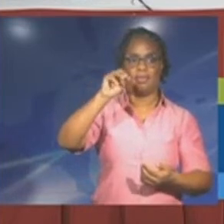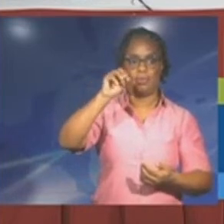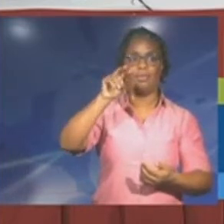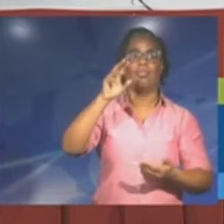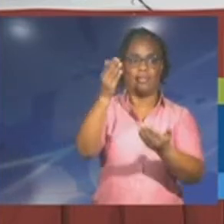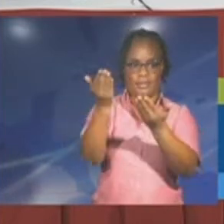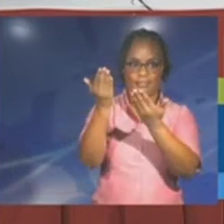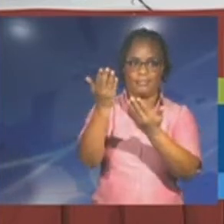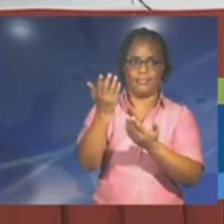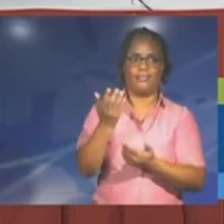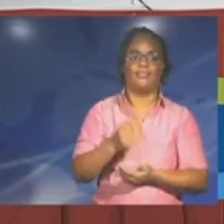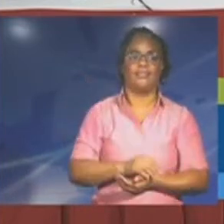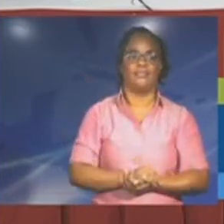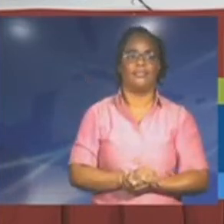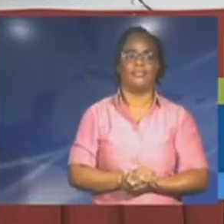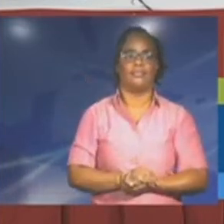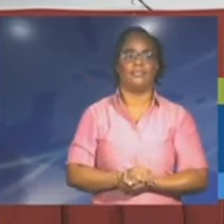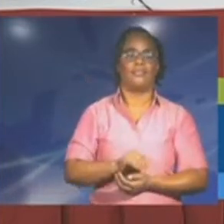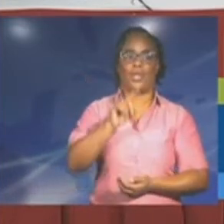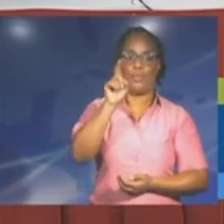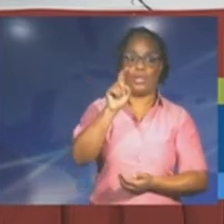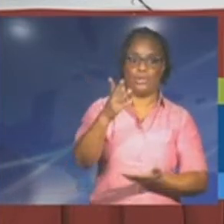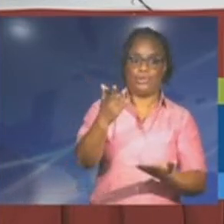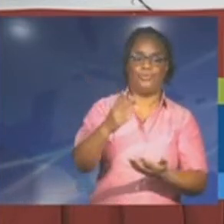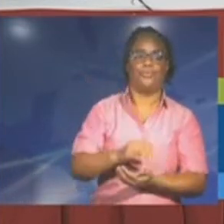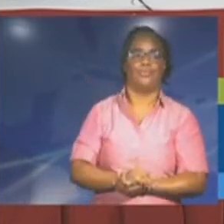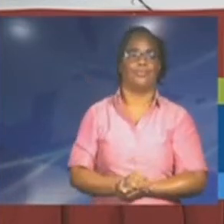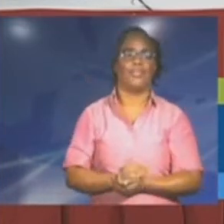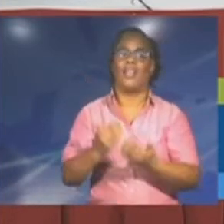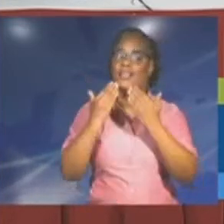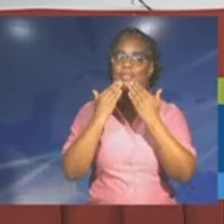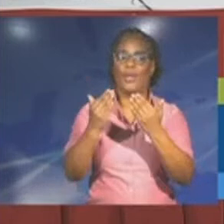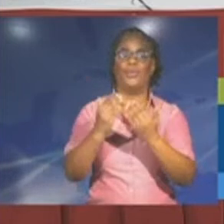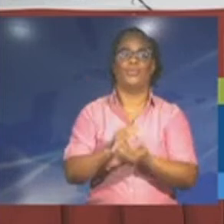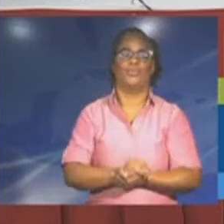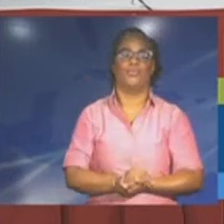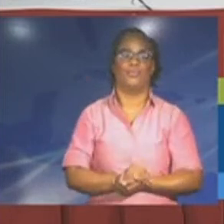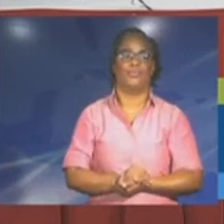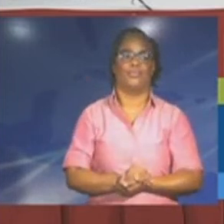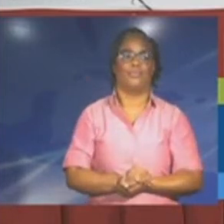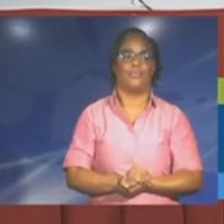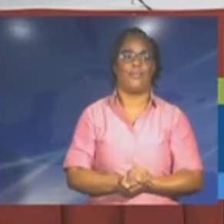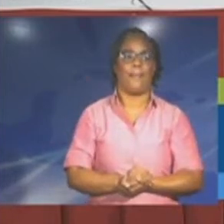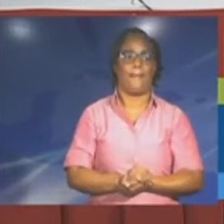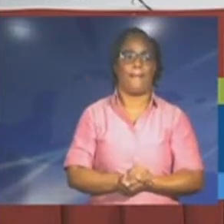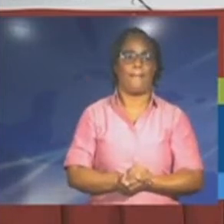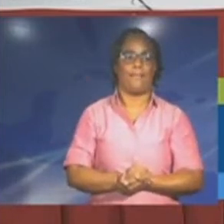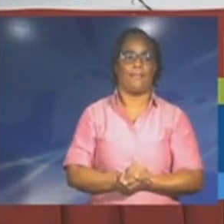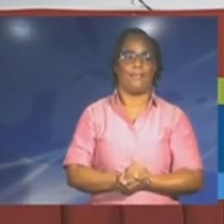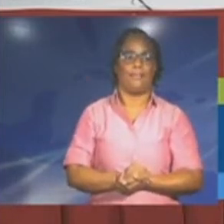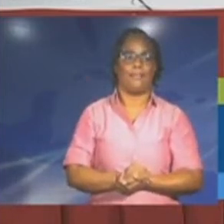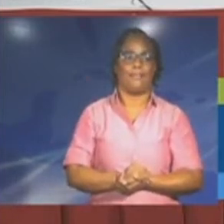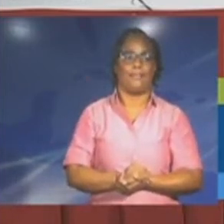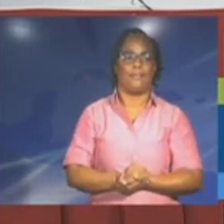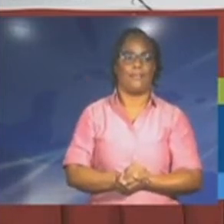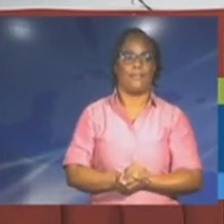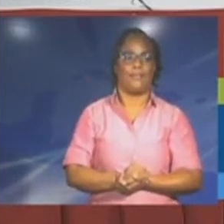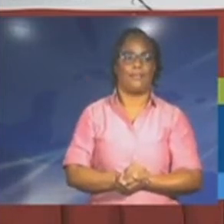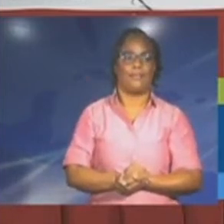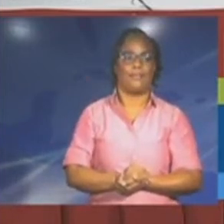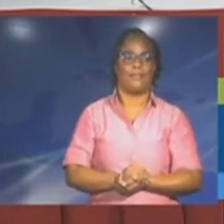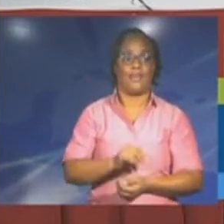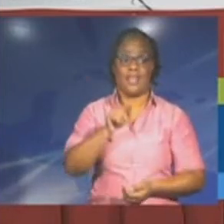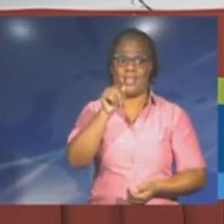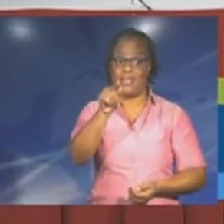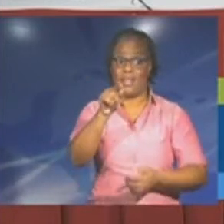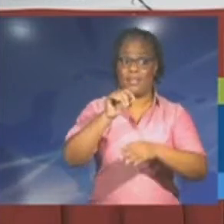Hi, thanks again. My question is to Nurse Smith-Bethel. What challenges you and other nurses may continue to